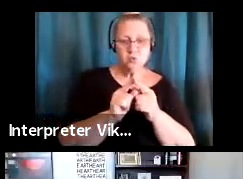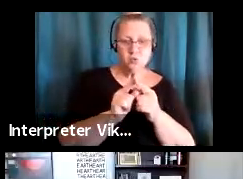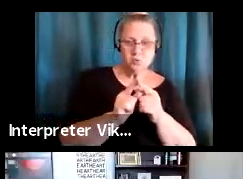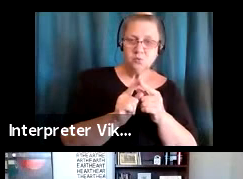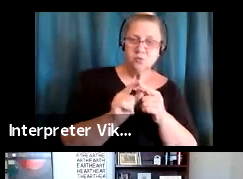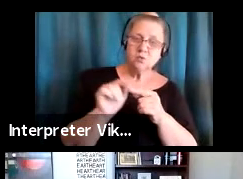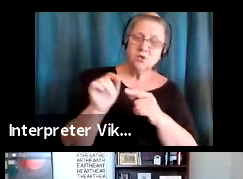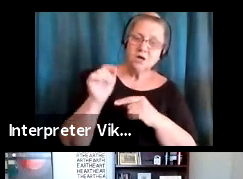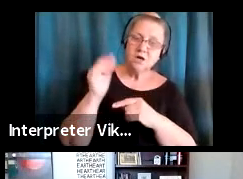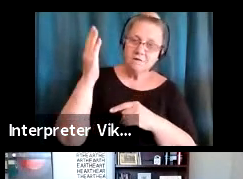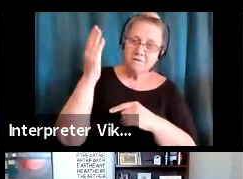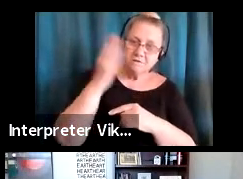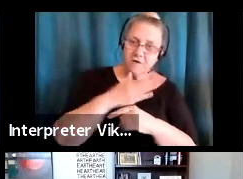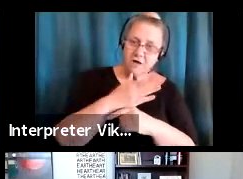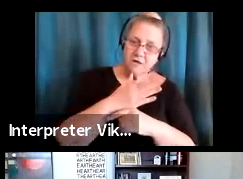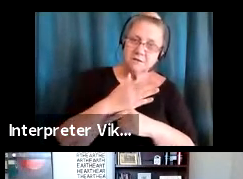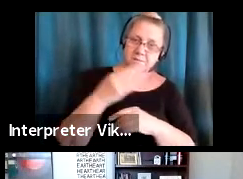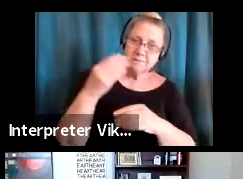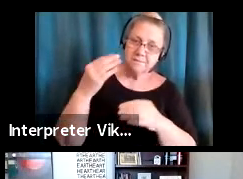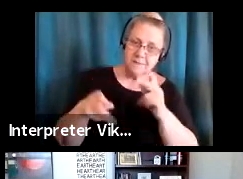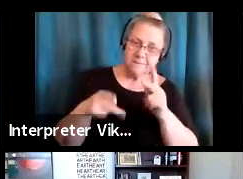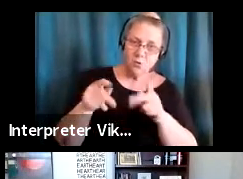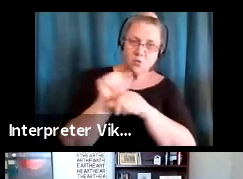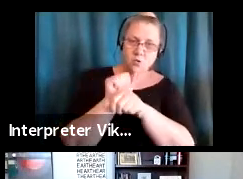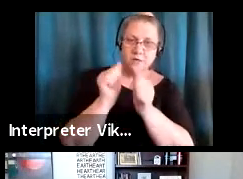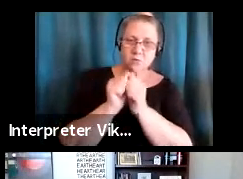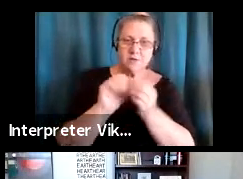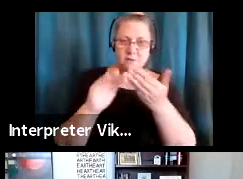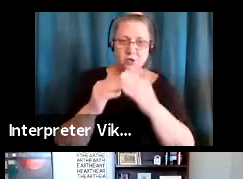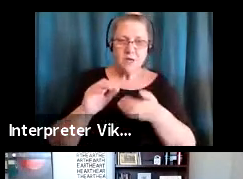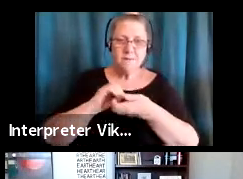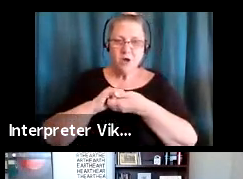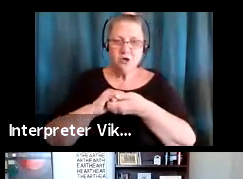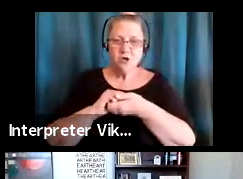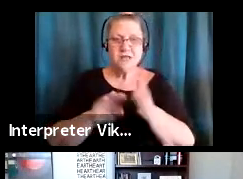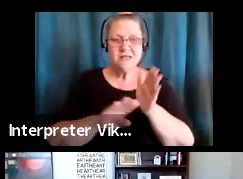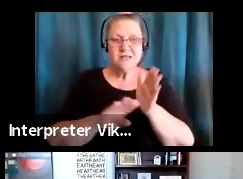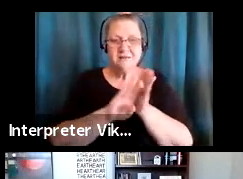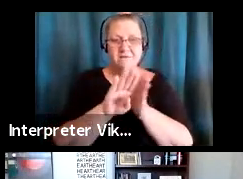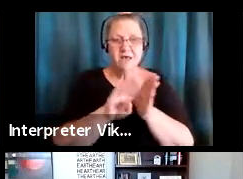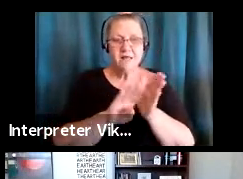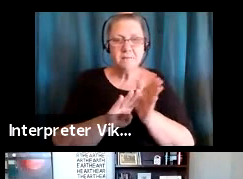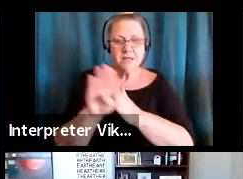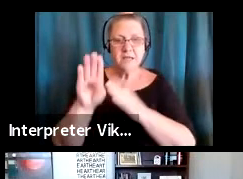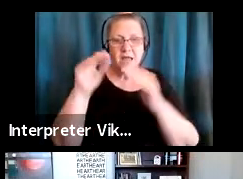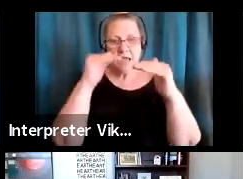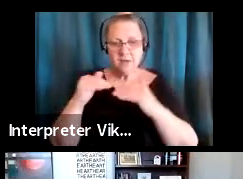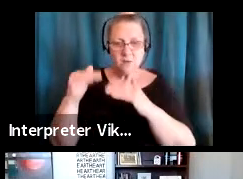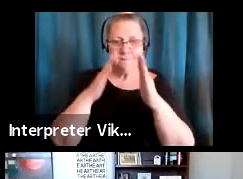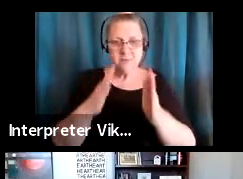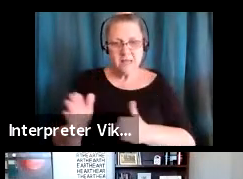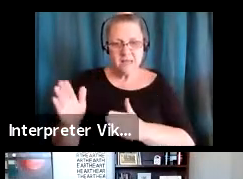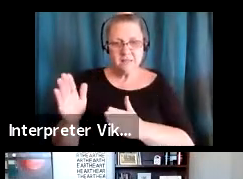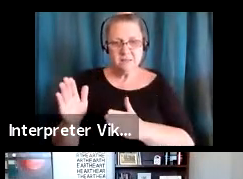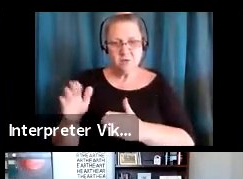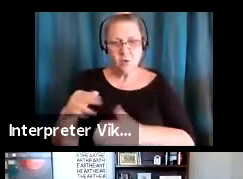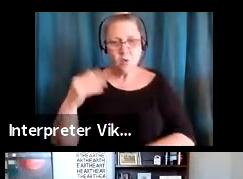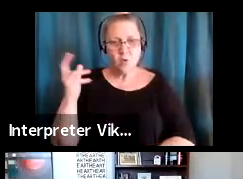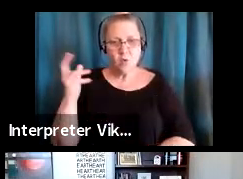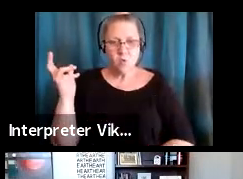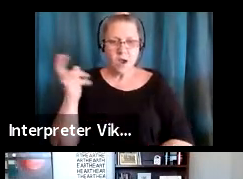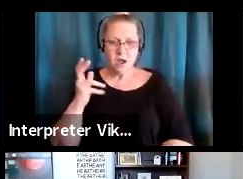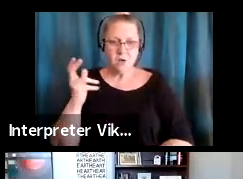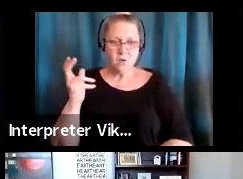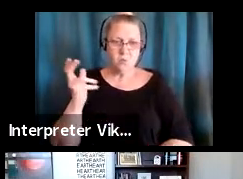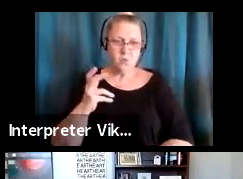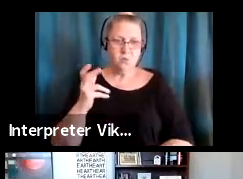front lines working with our community partners in actually developing equity plans. Imagine that, actual